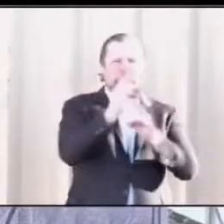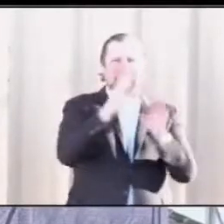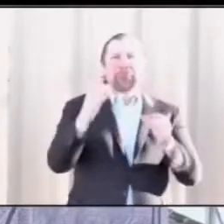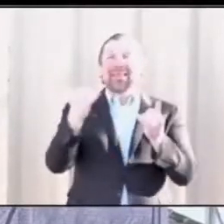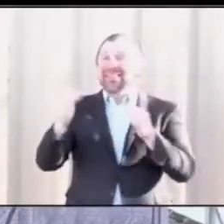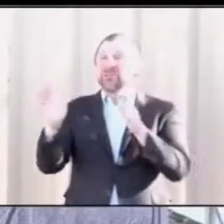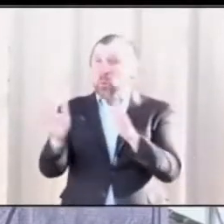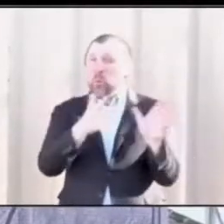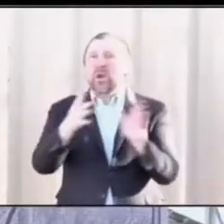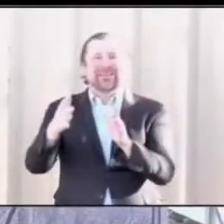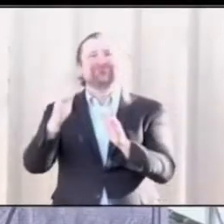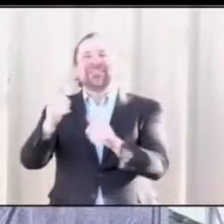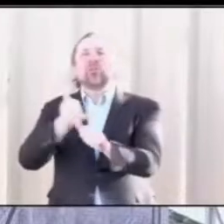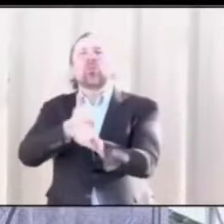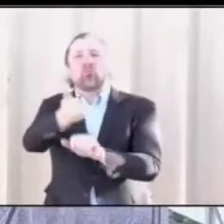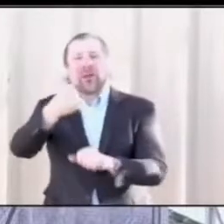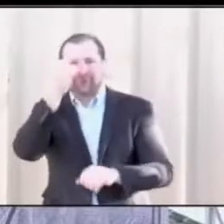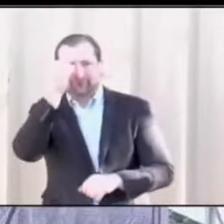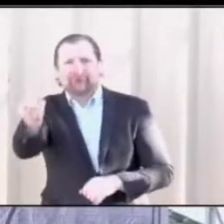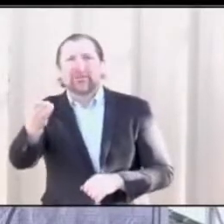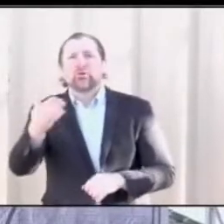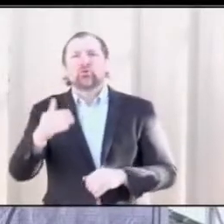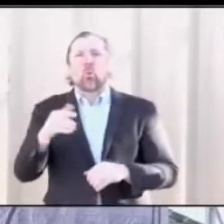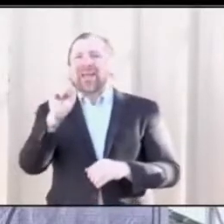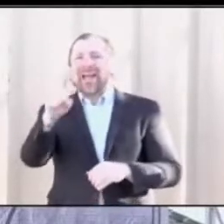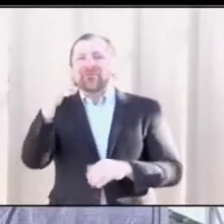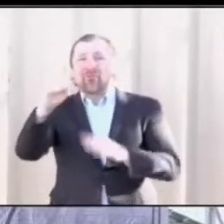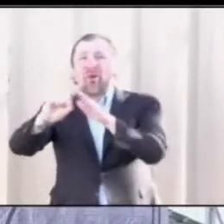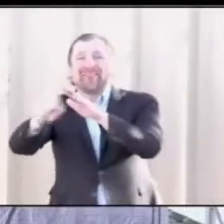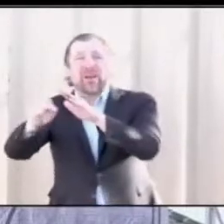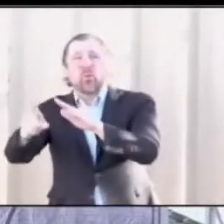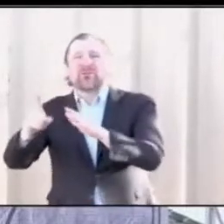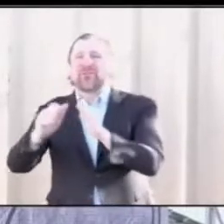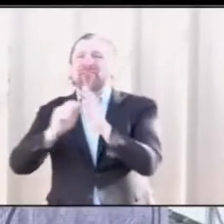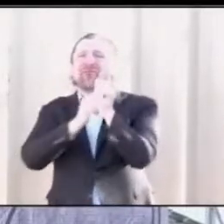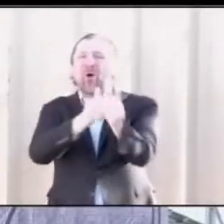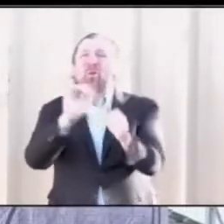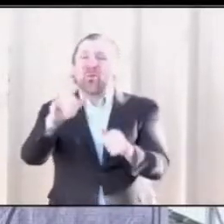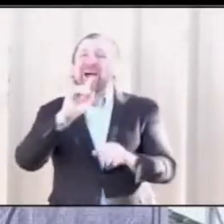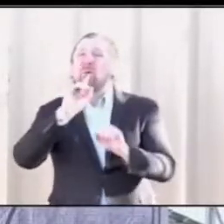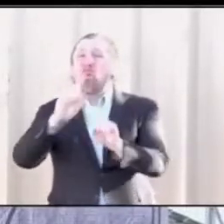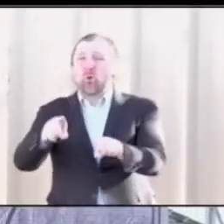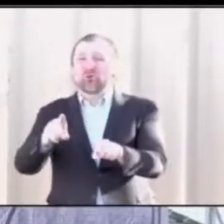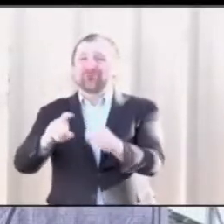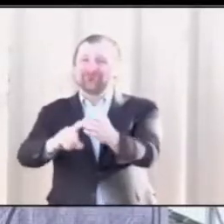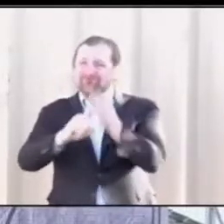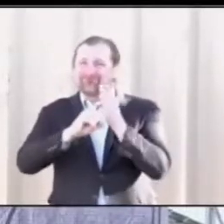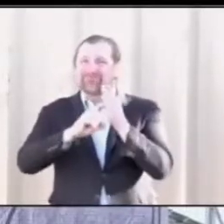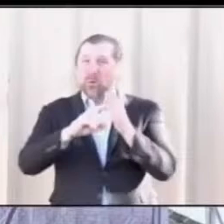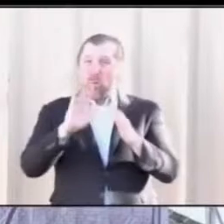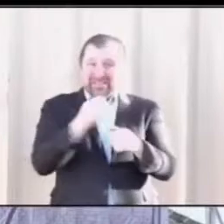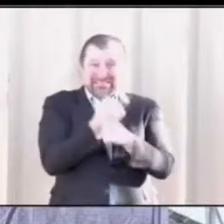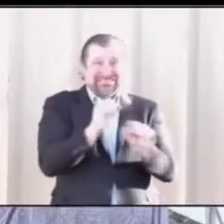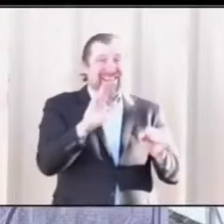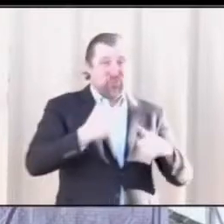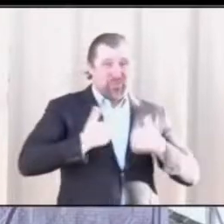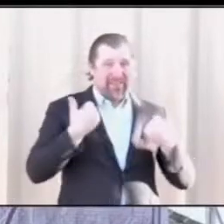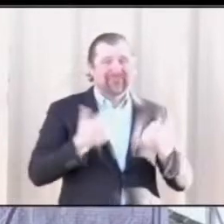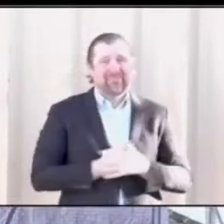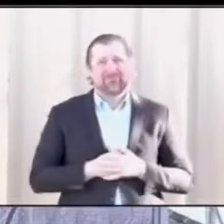a threat. If you are asked to evacuate, please listen to all evacuation orders as if they are a life-saving